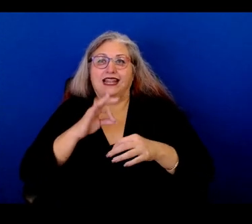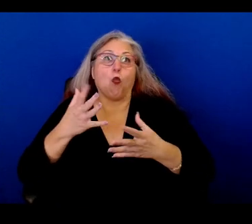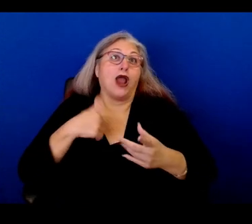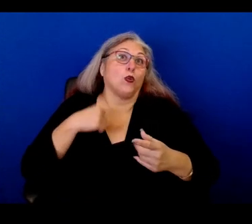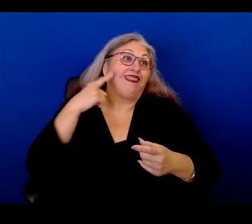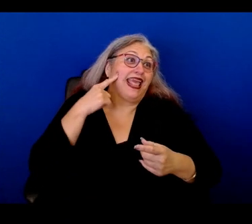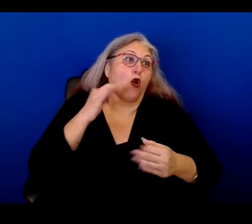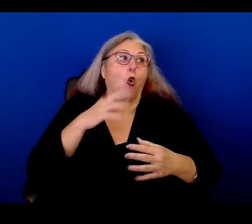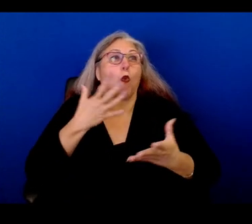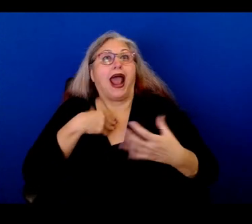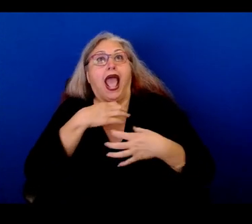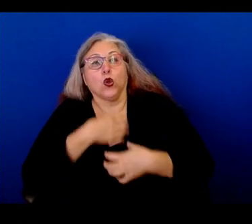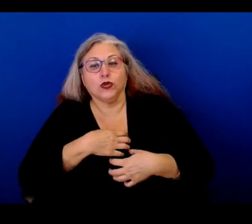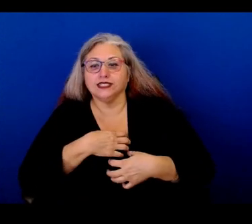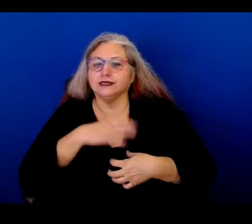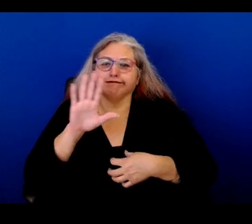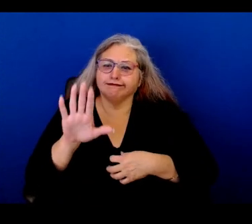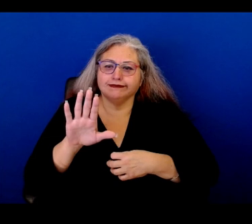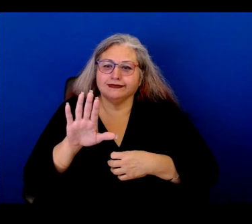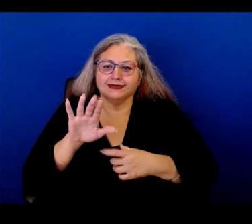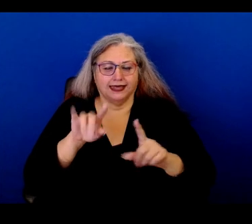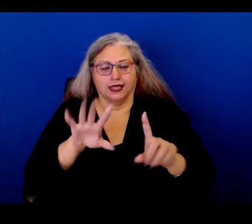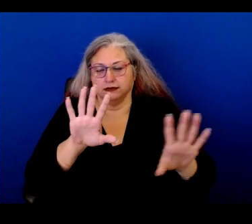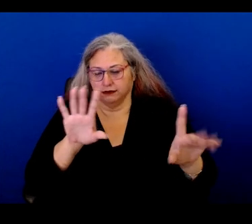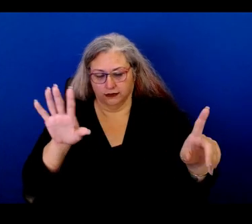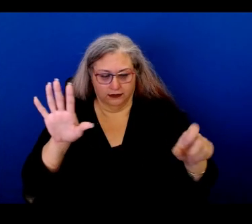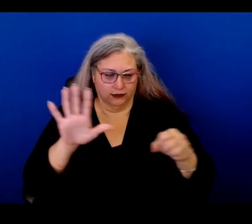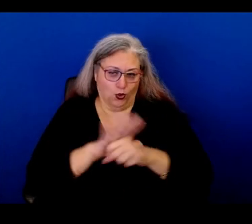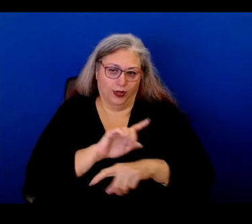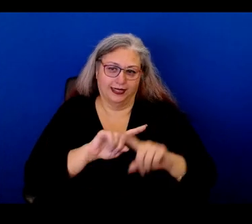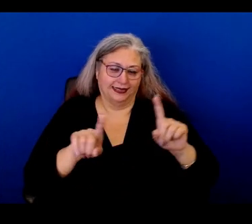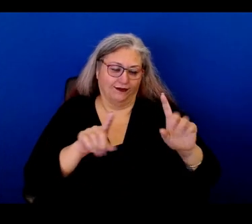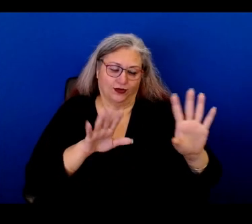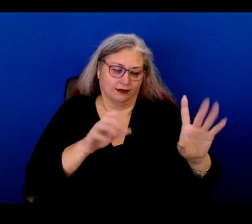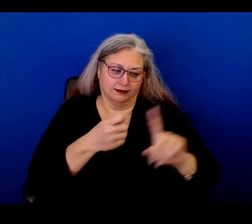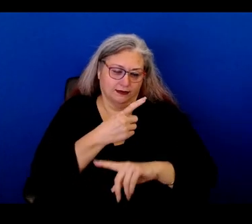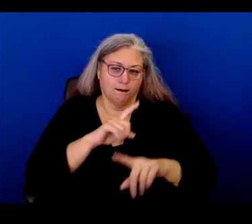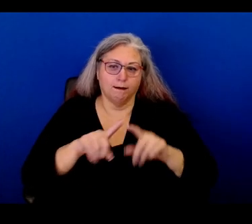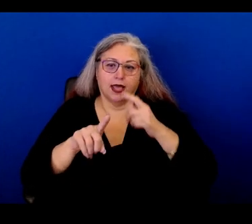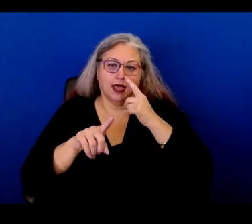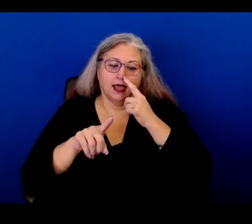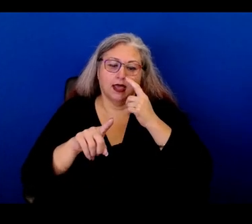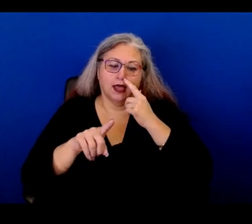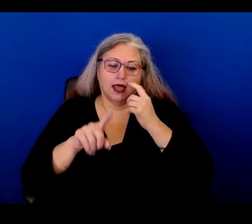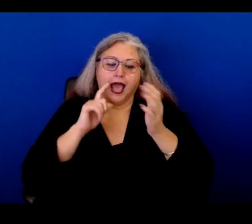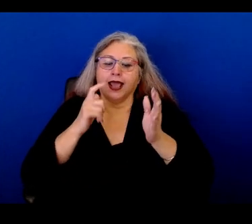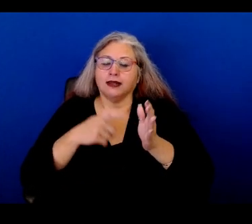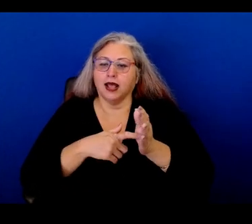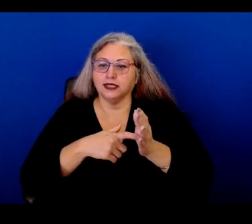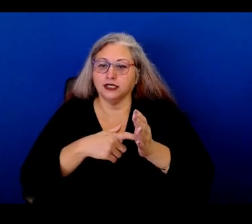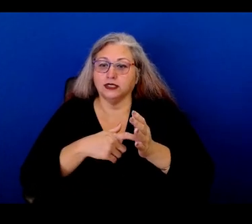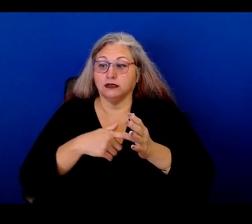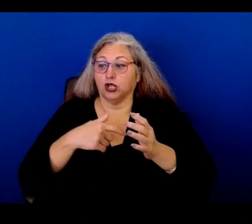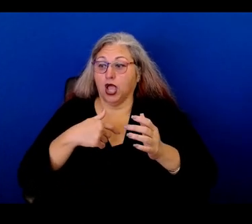you wish it would be, or, you know, that's a whole nother like, yeah. But also acknowledging that you could